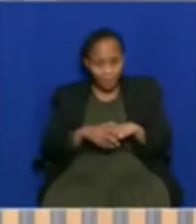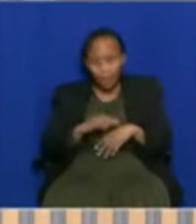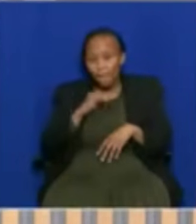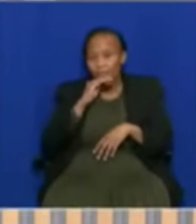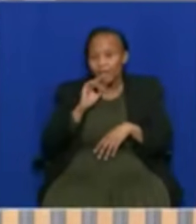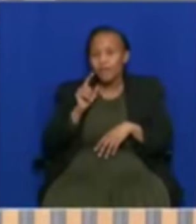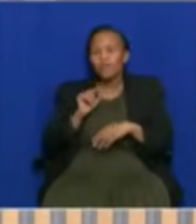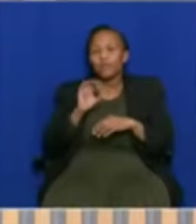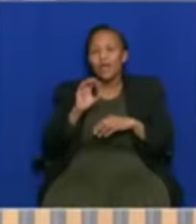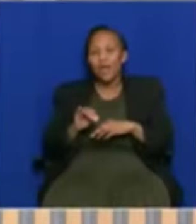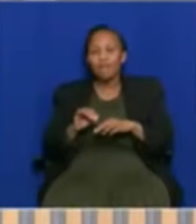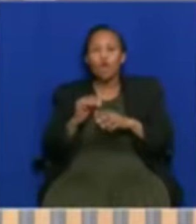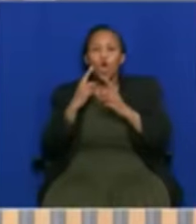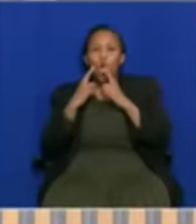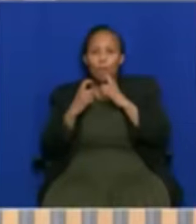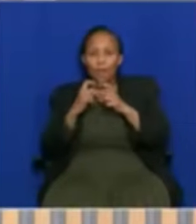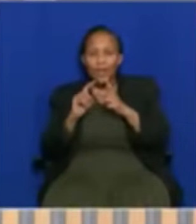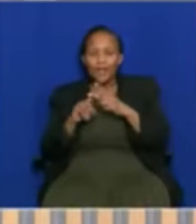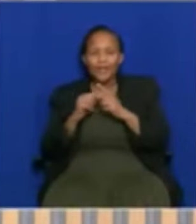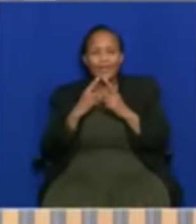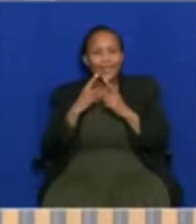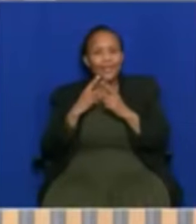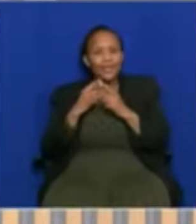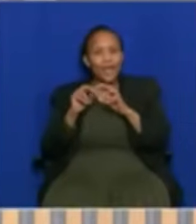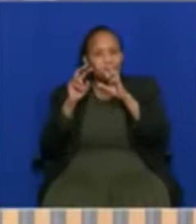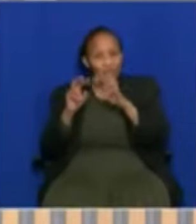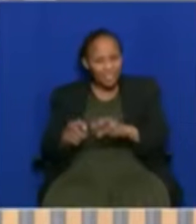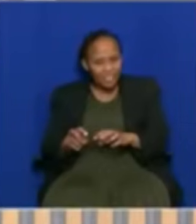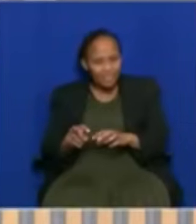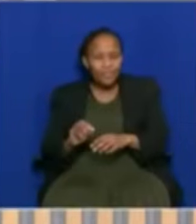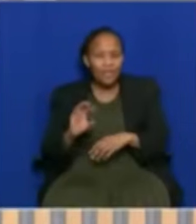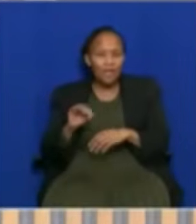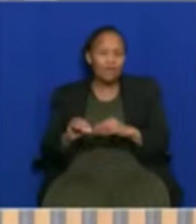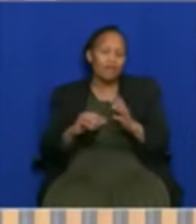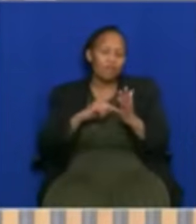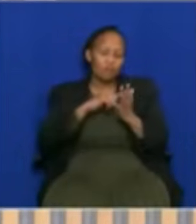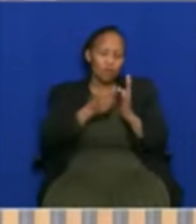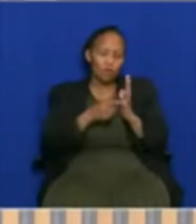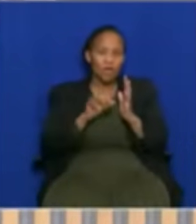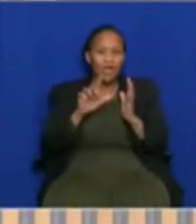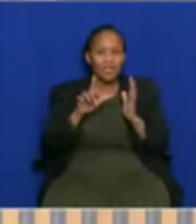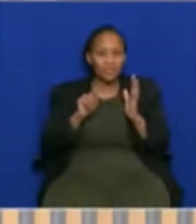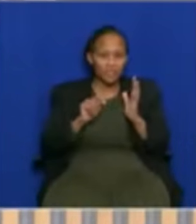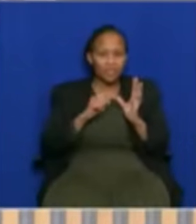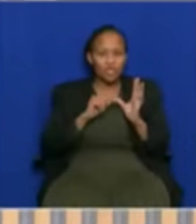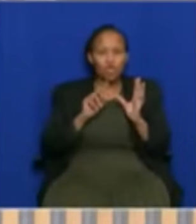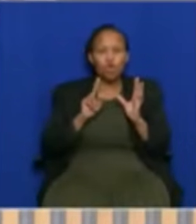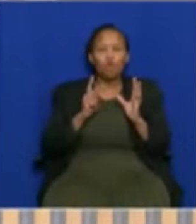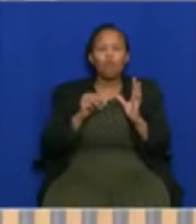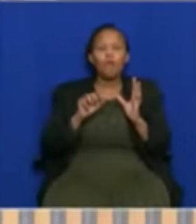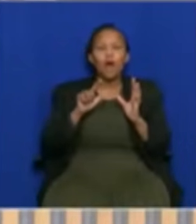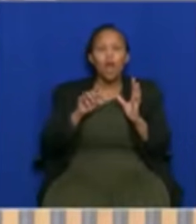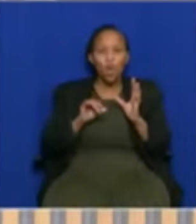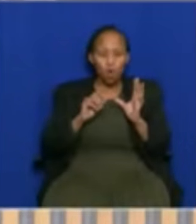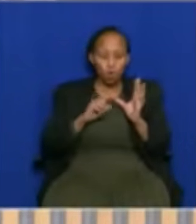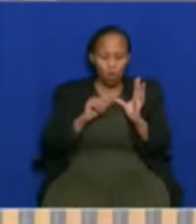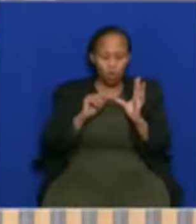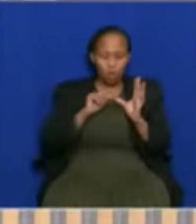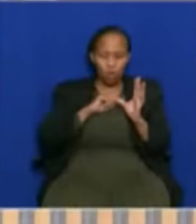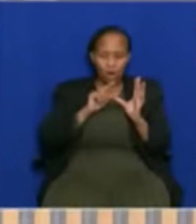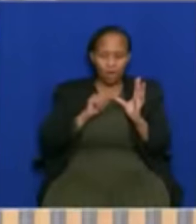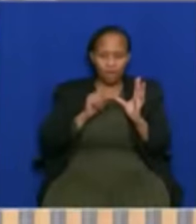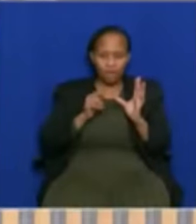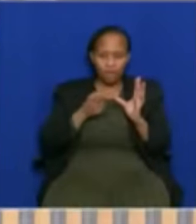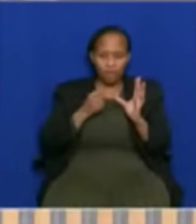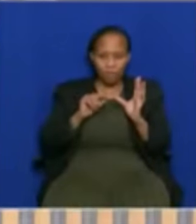investigation about the appointment of Lieutenant General Kumalo to the rank. You say there's such a